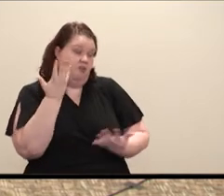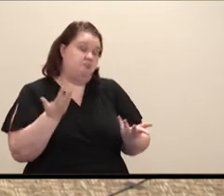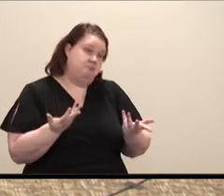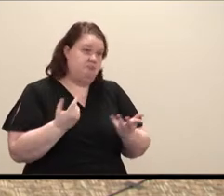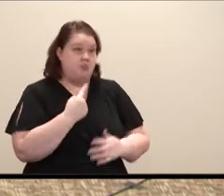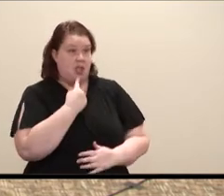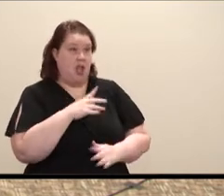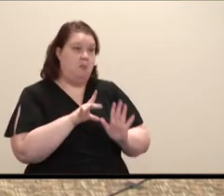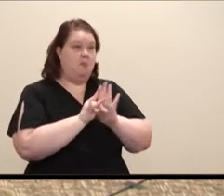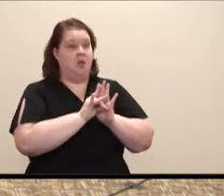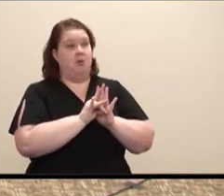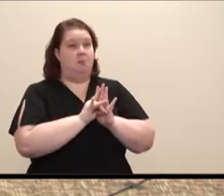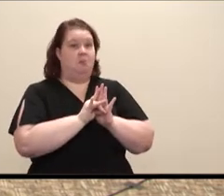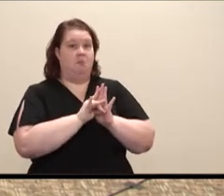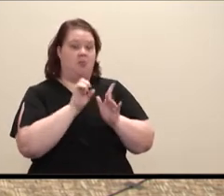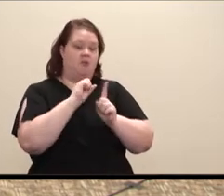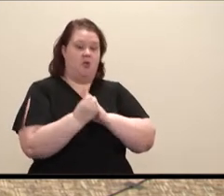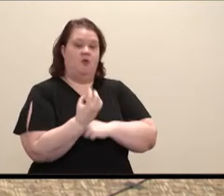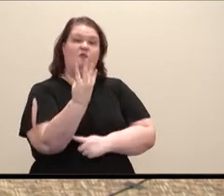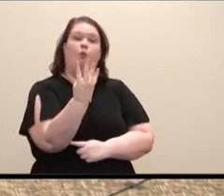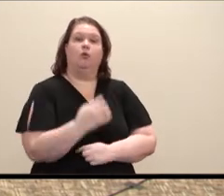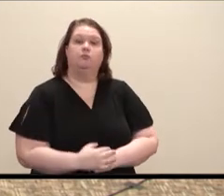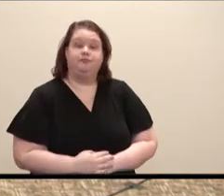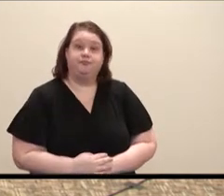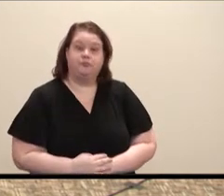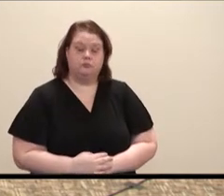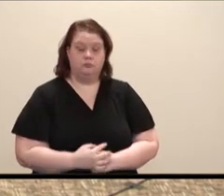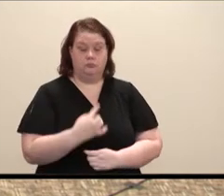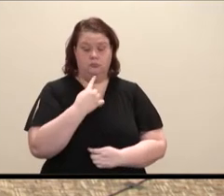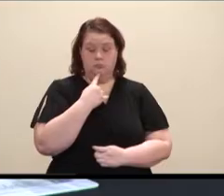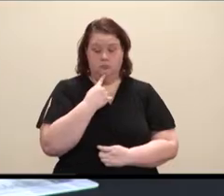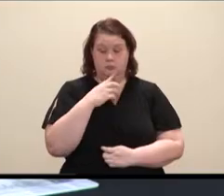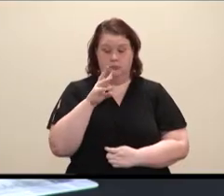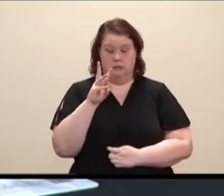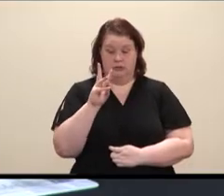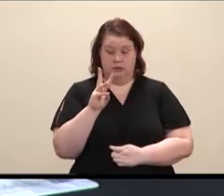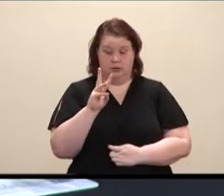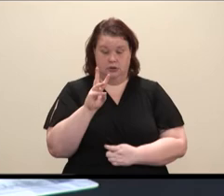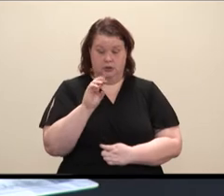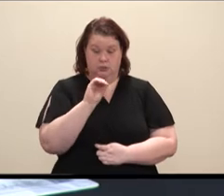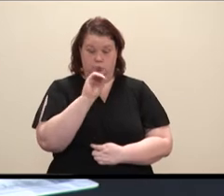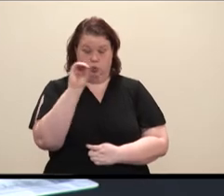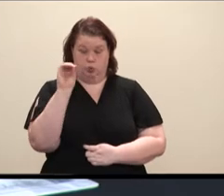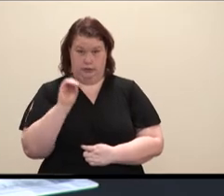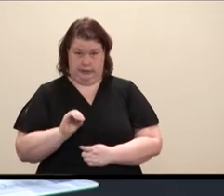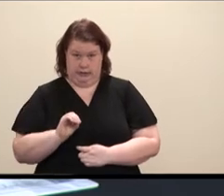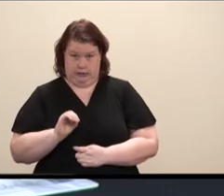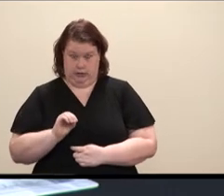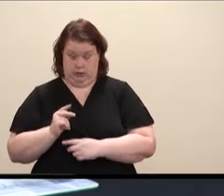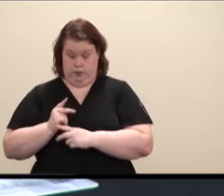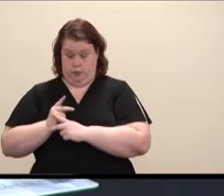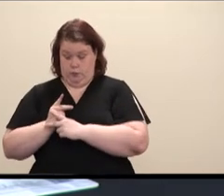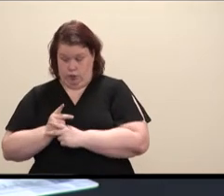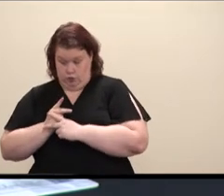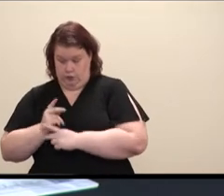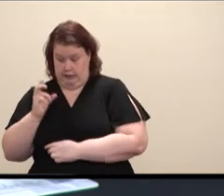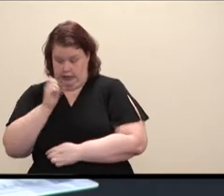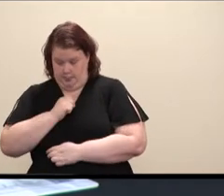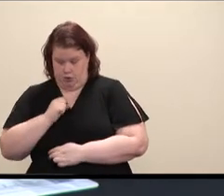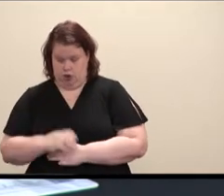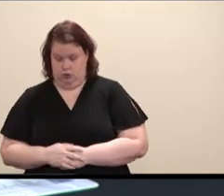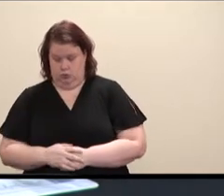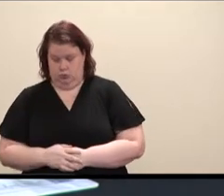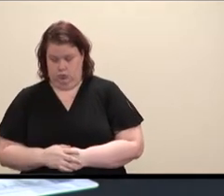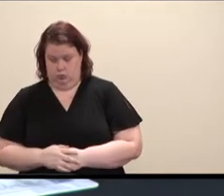4, and we communicated that that would be 6% using conservative assumptions, and our